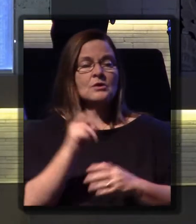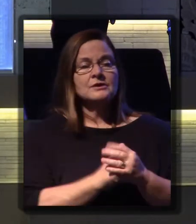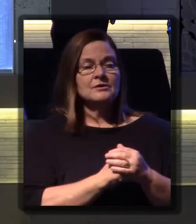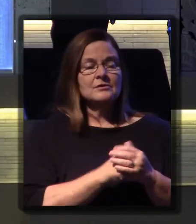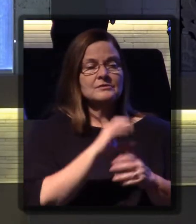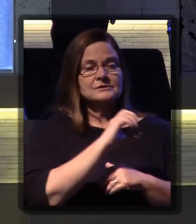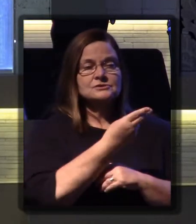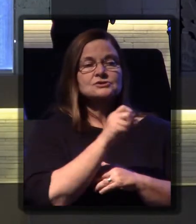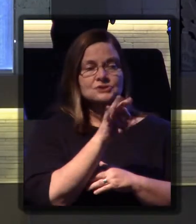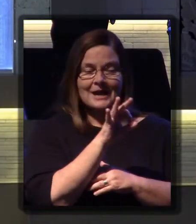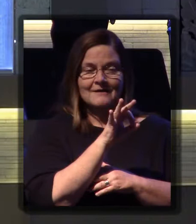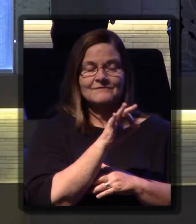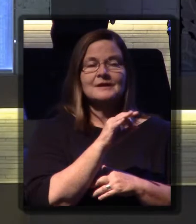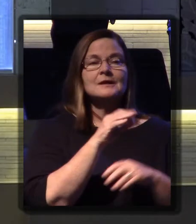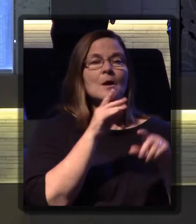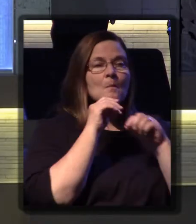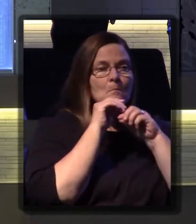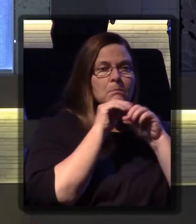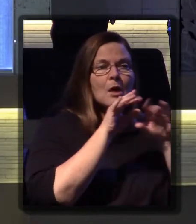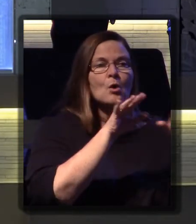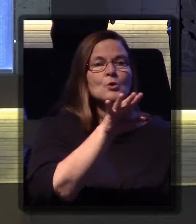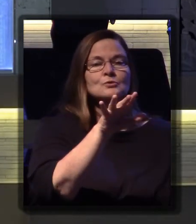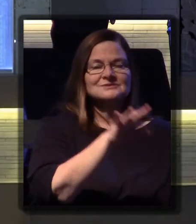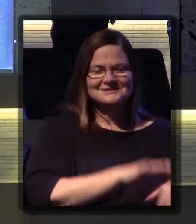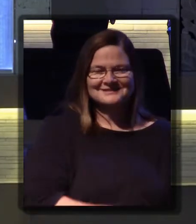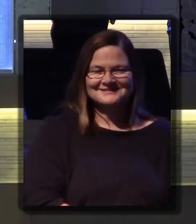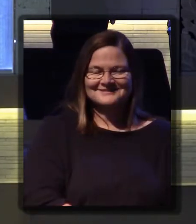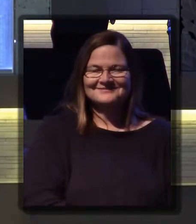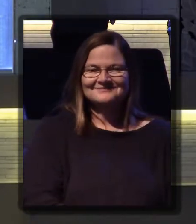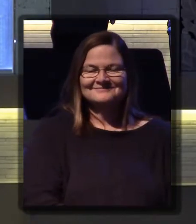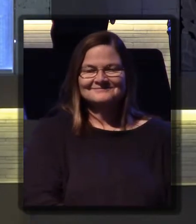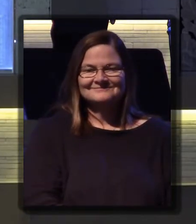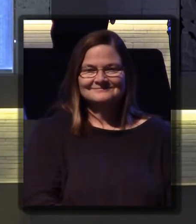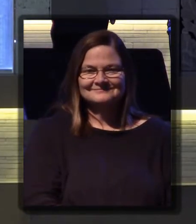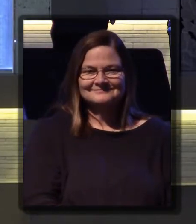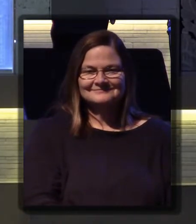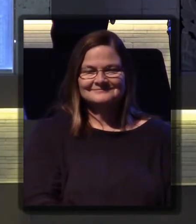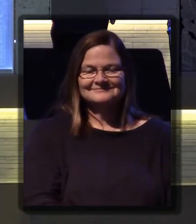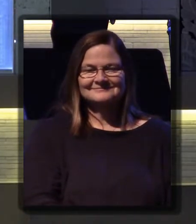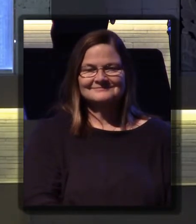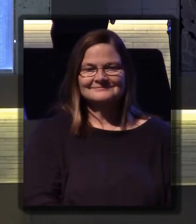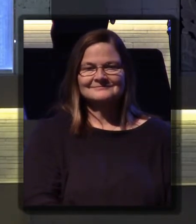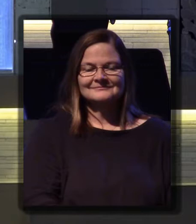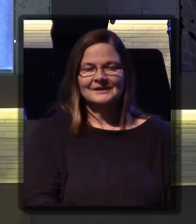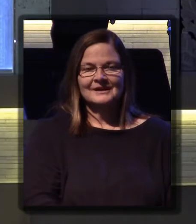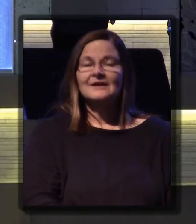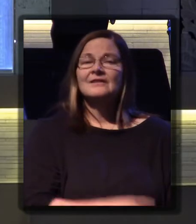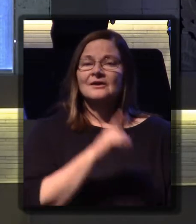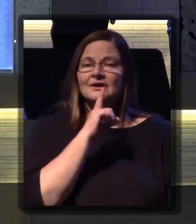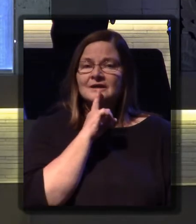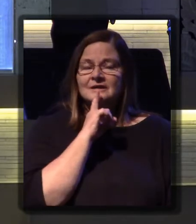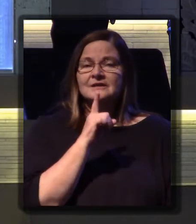writer said, you're either a tree that grows or you're the chaff that blows. It's a